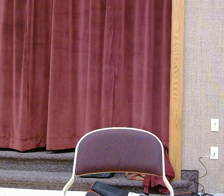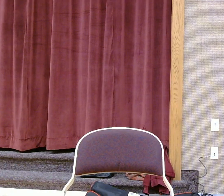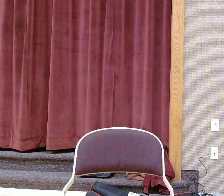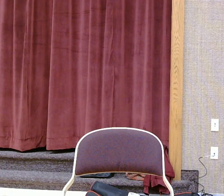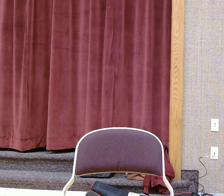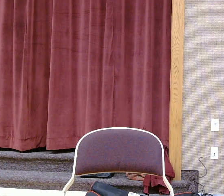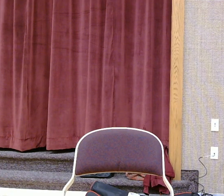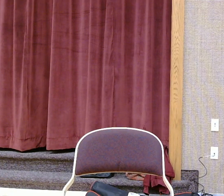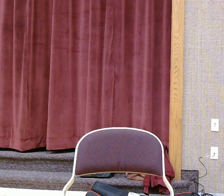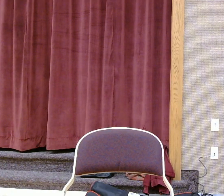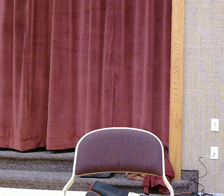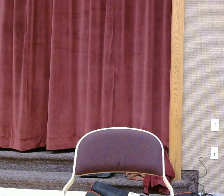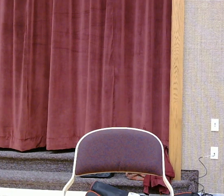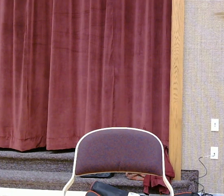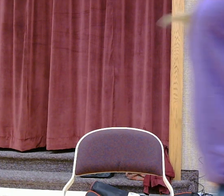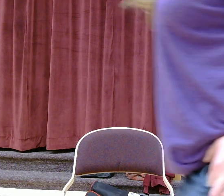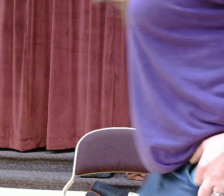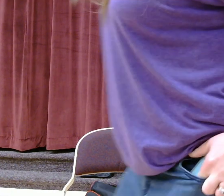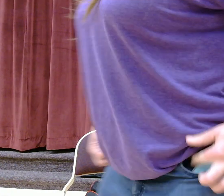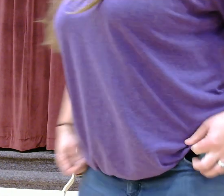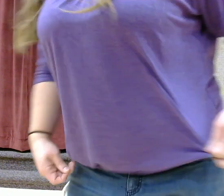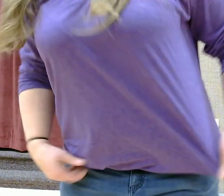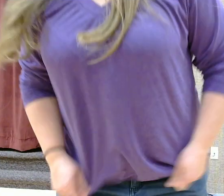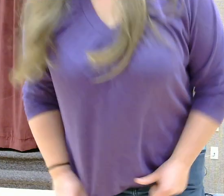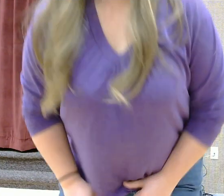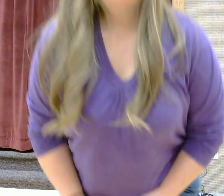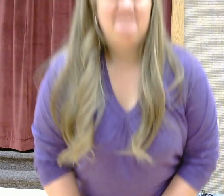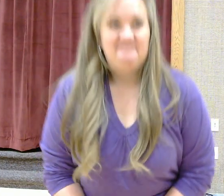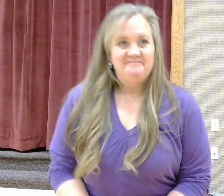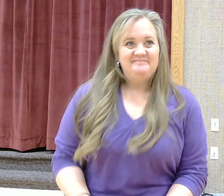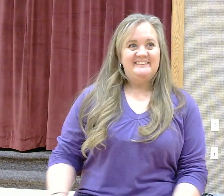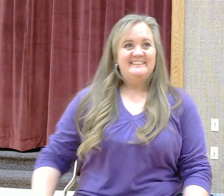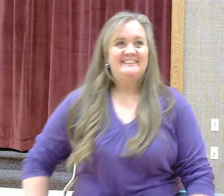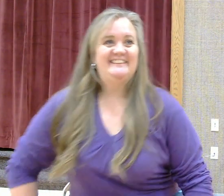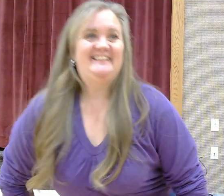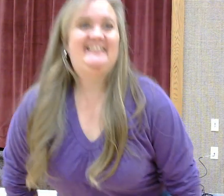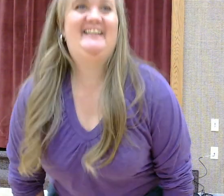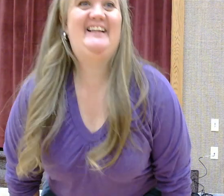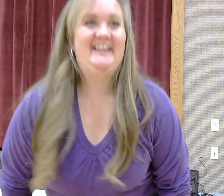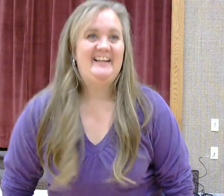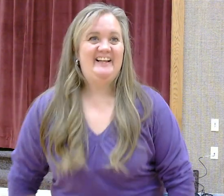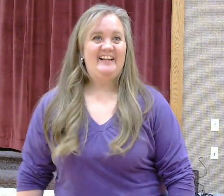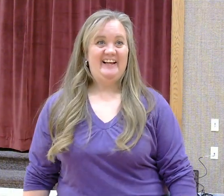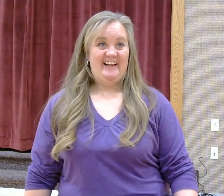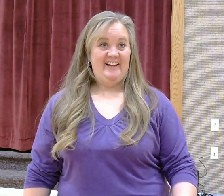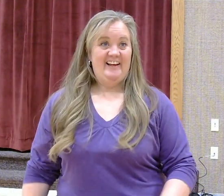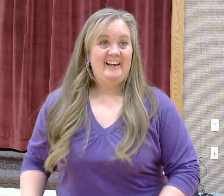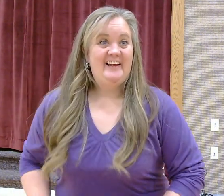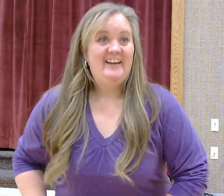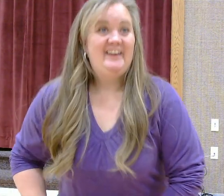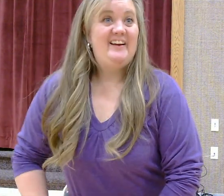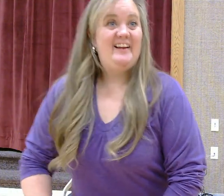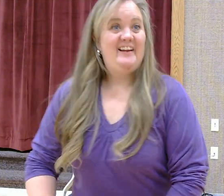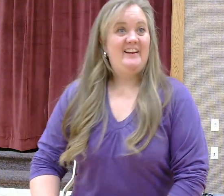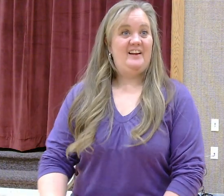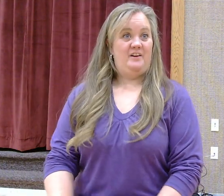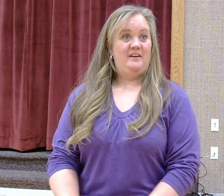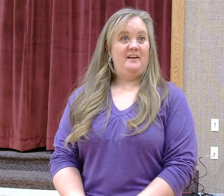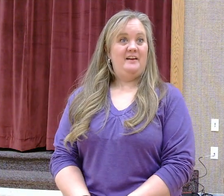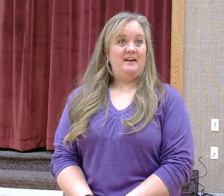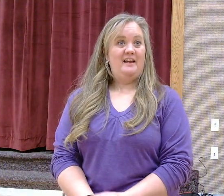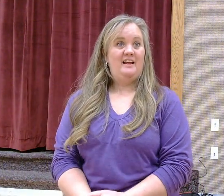they were if you were to show up in a word count, like if you invited you to speak, you should have said, hey, I would just miss